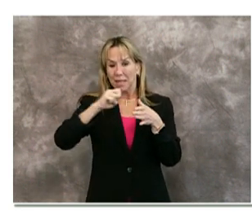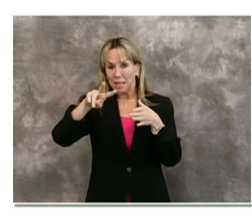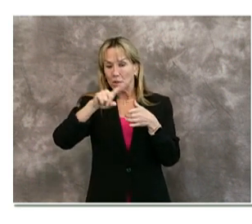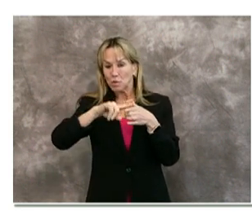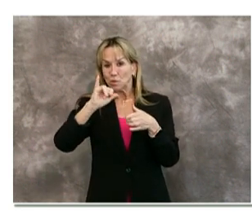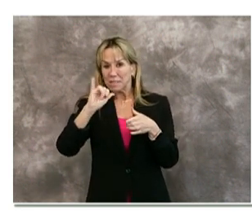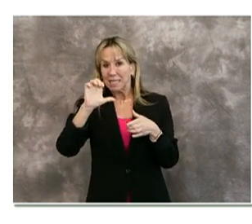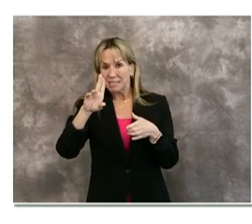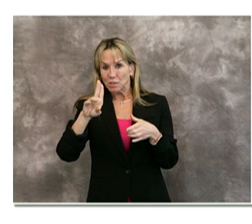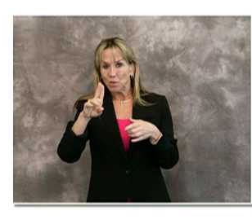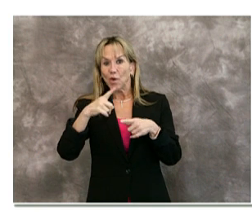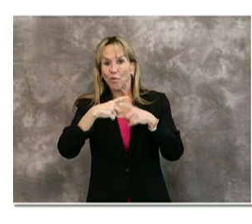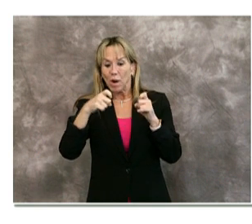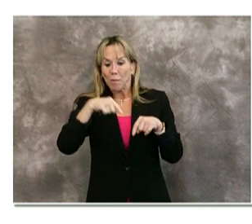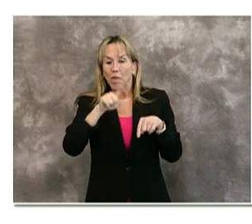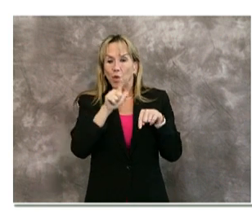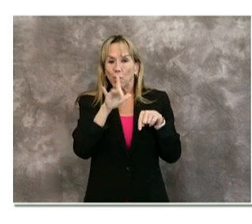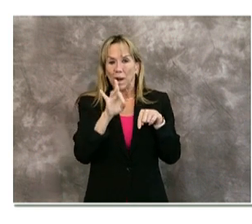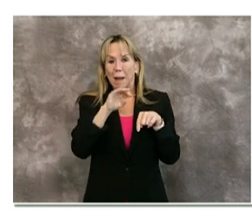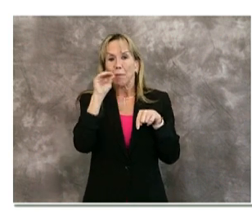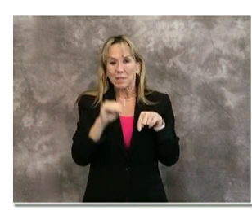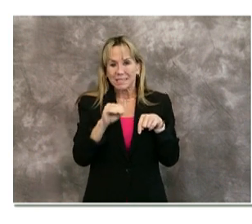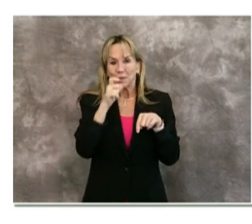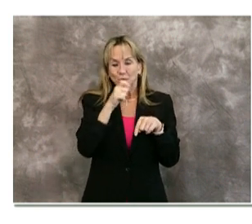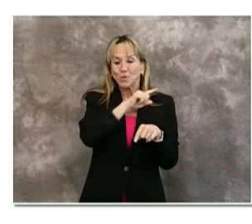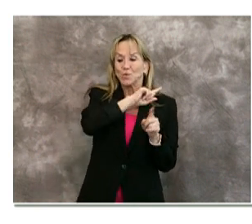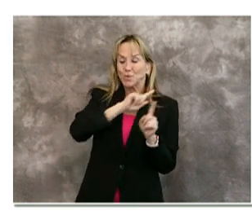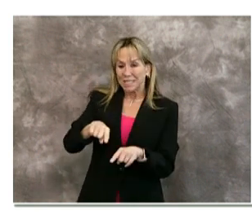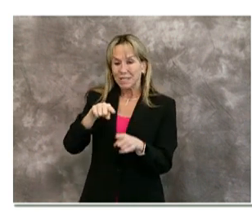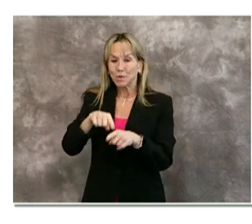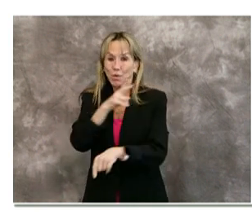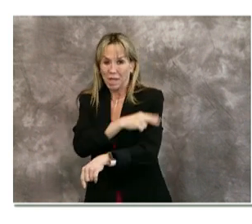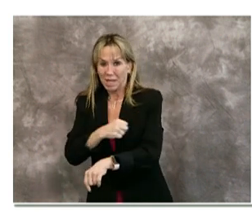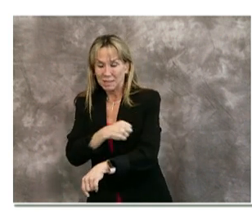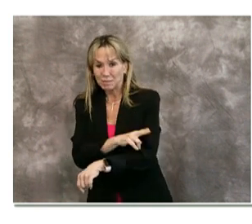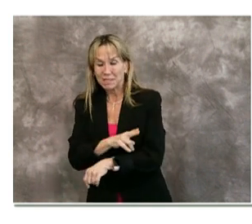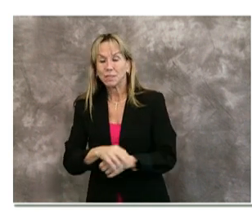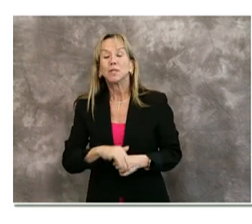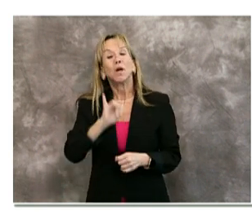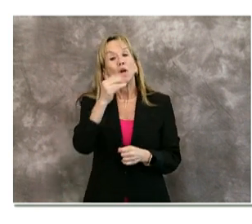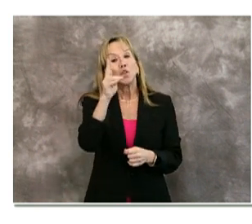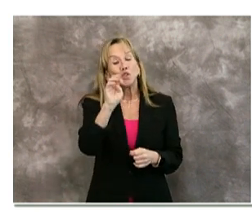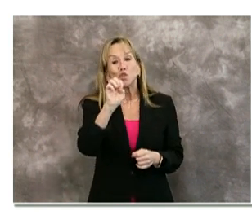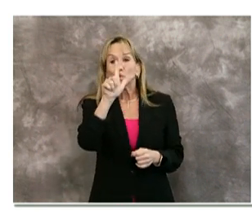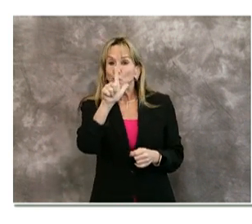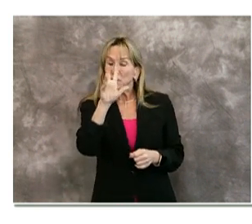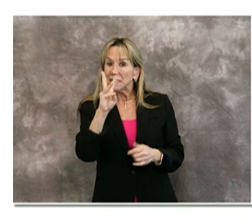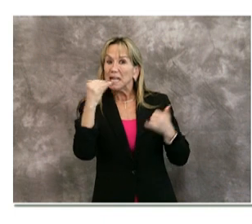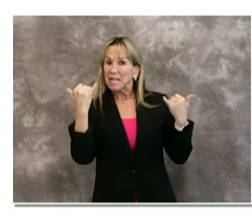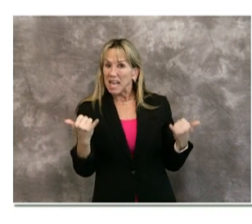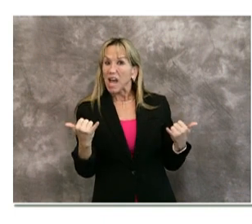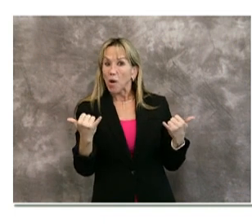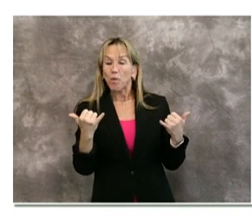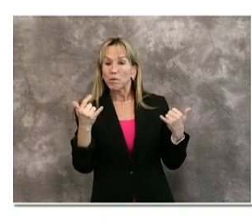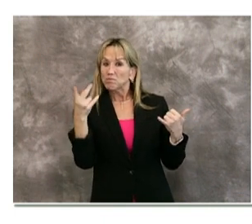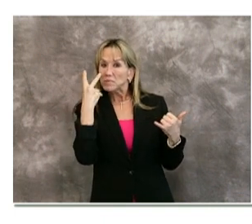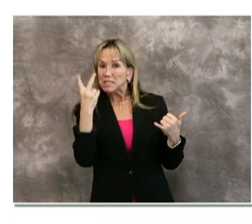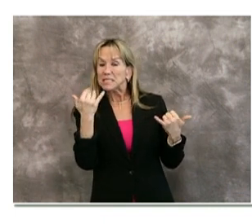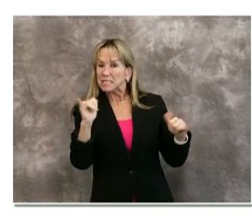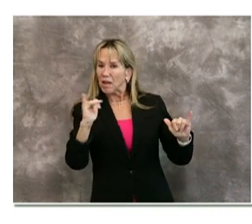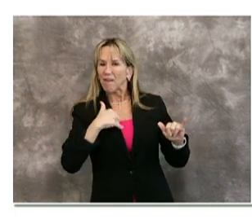of those hospitalized. And as of June 16th, the county has surge capacity for hospitalization